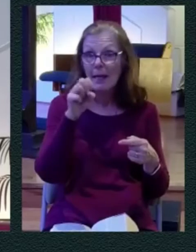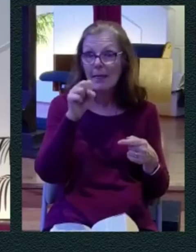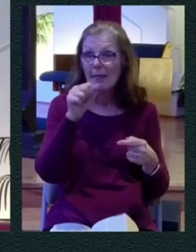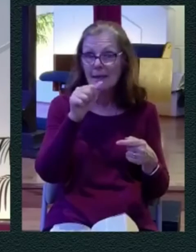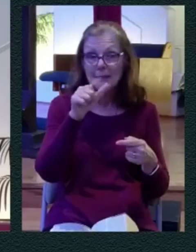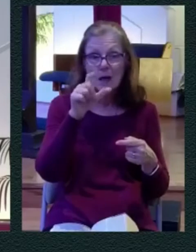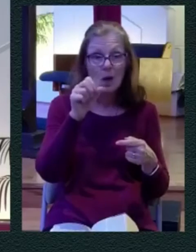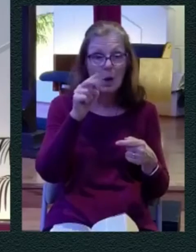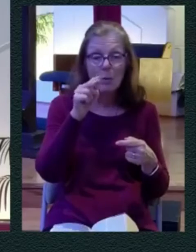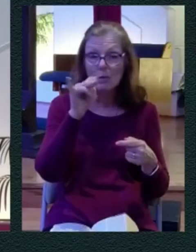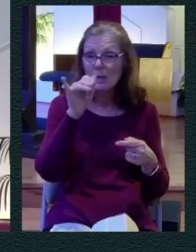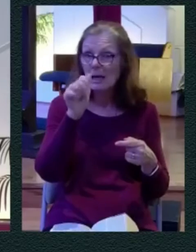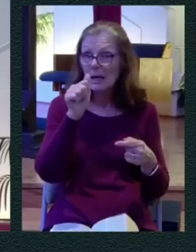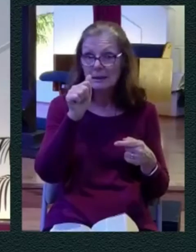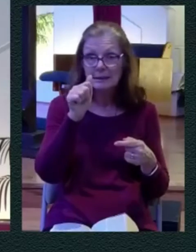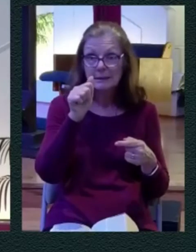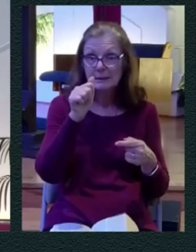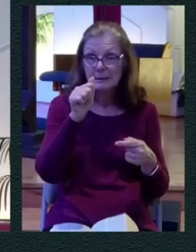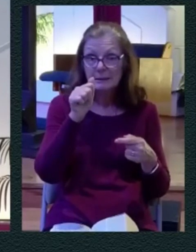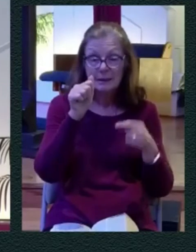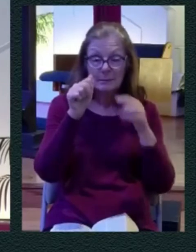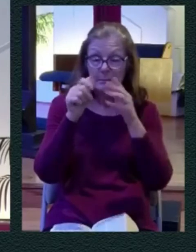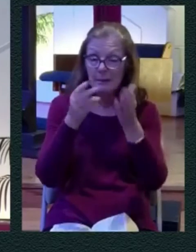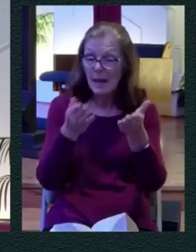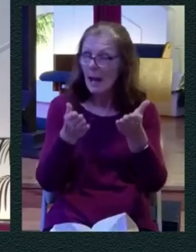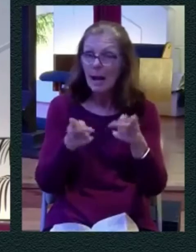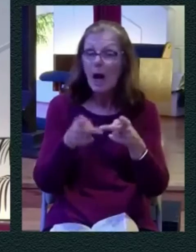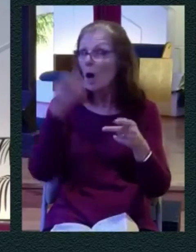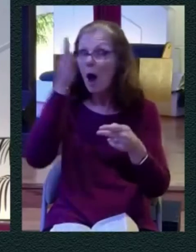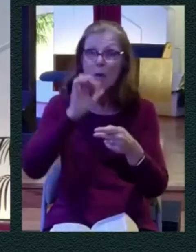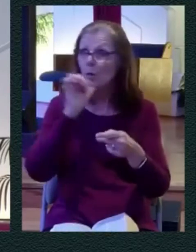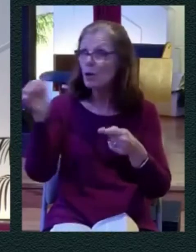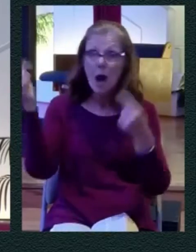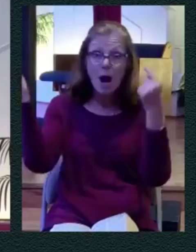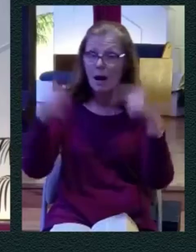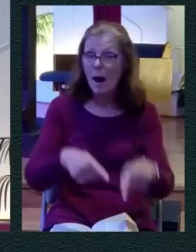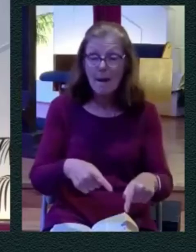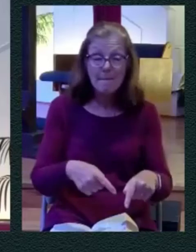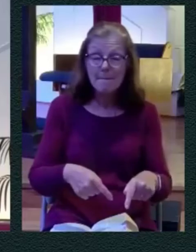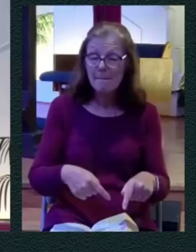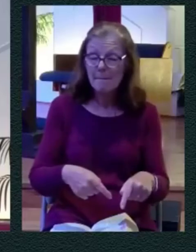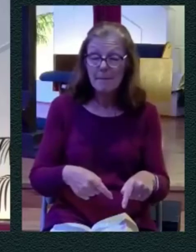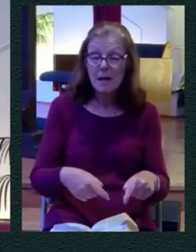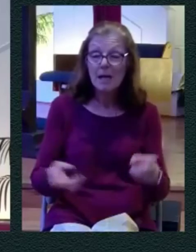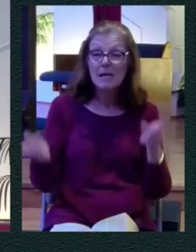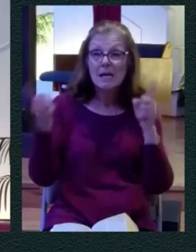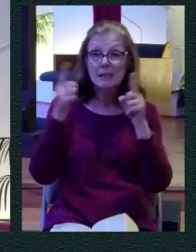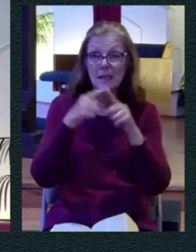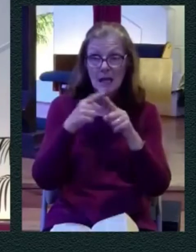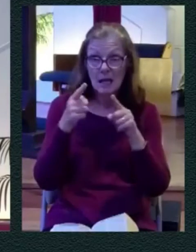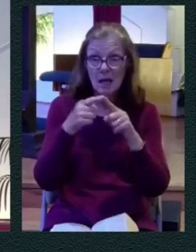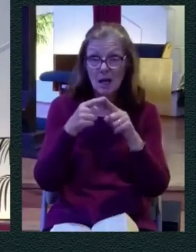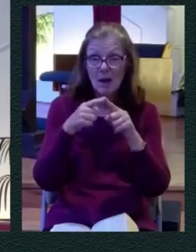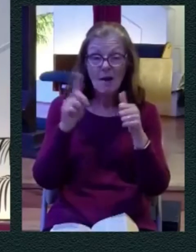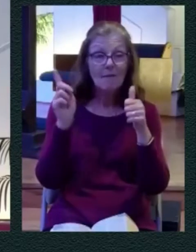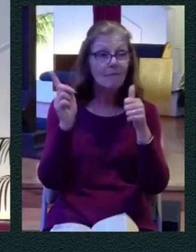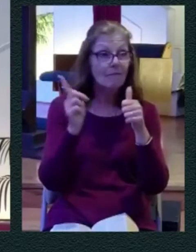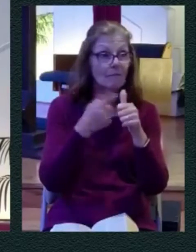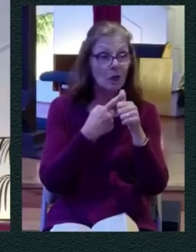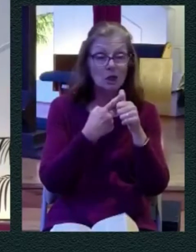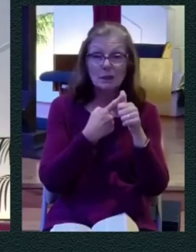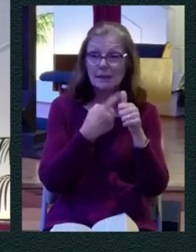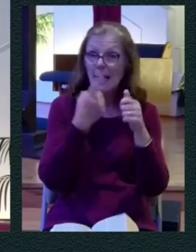coming will not come to happen until there's first been a falling away,